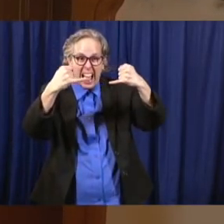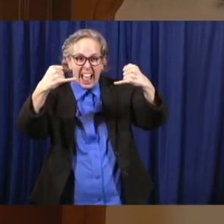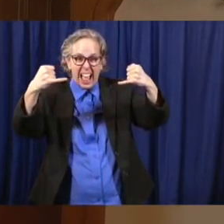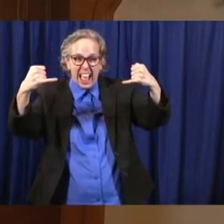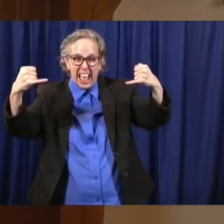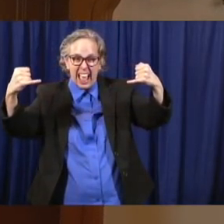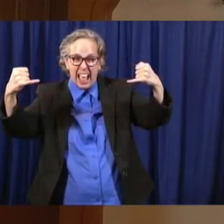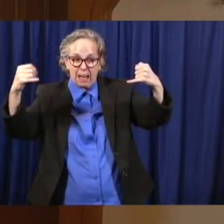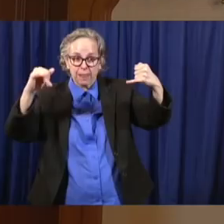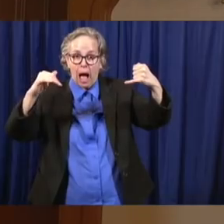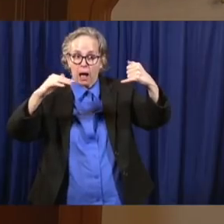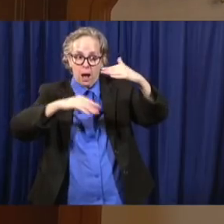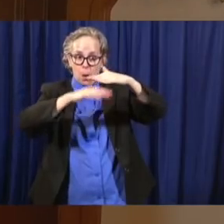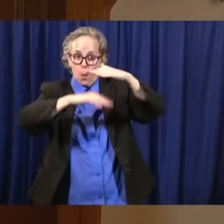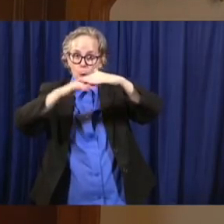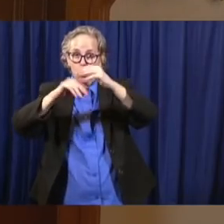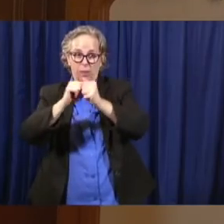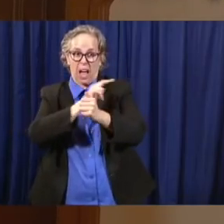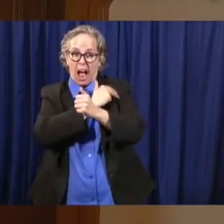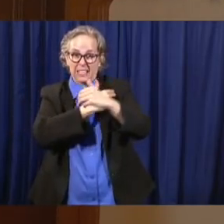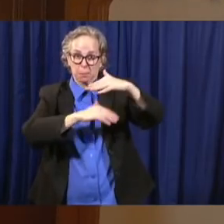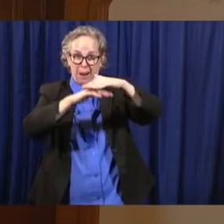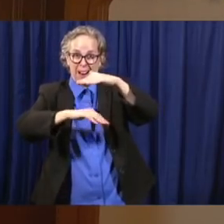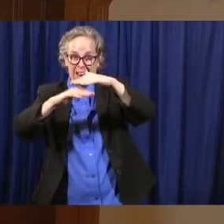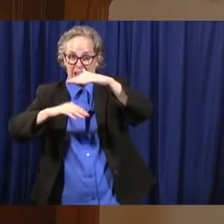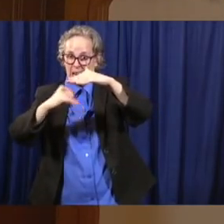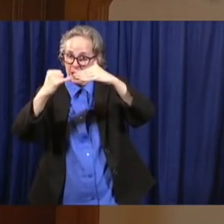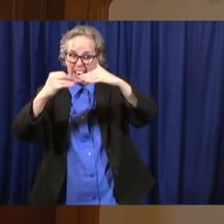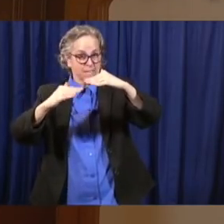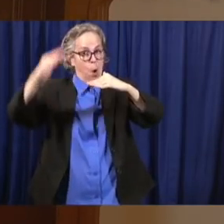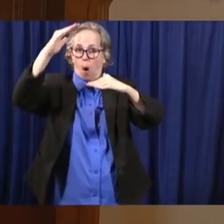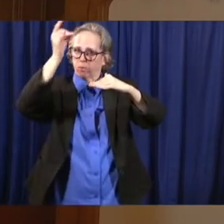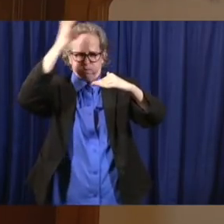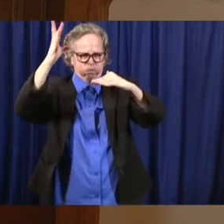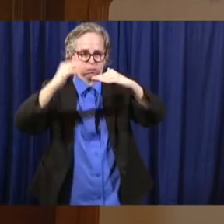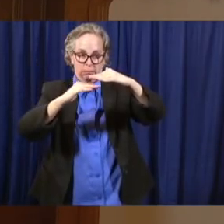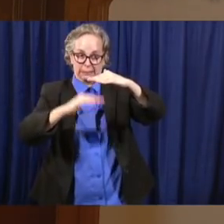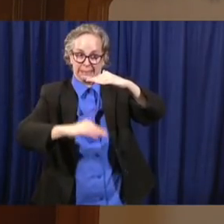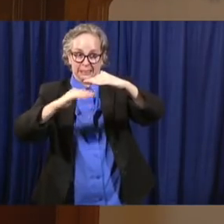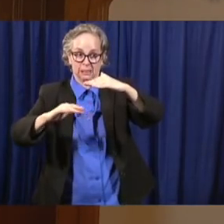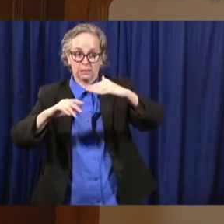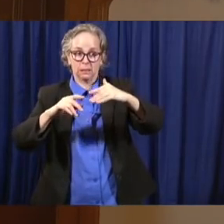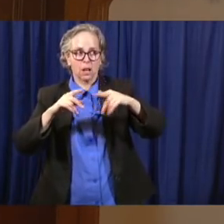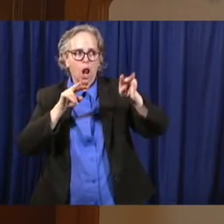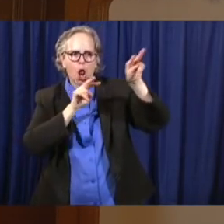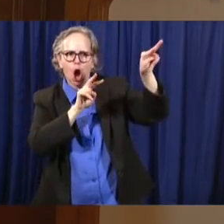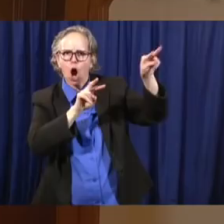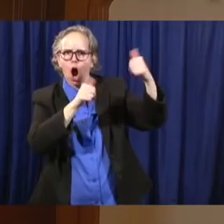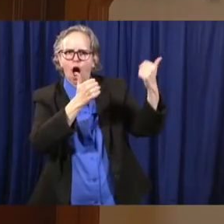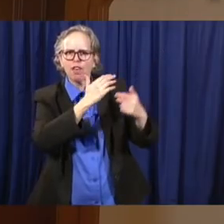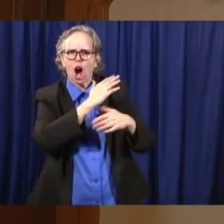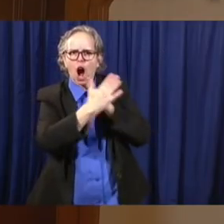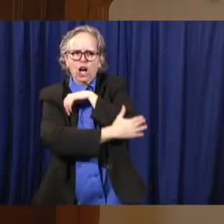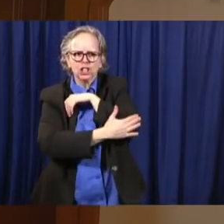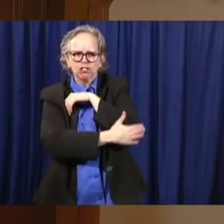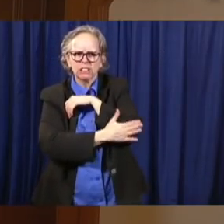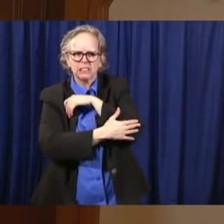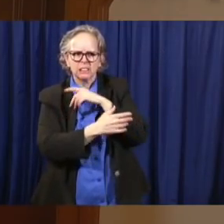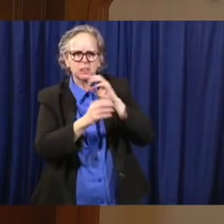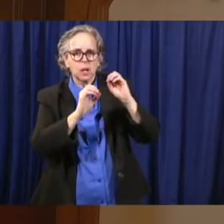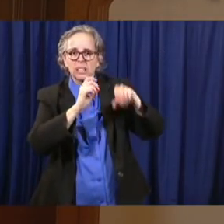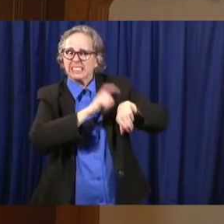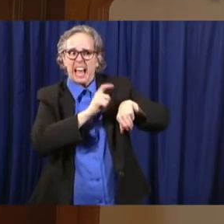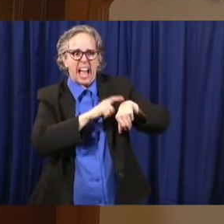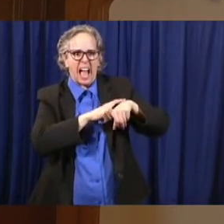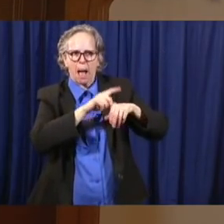And we've seen the sad experience of countries that didn't have the time that we have bought here in Ohio. We saw in Italy what